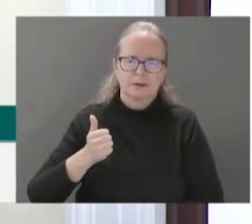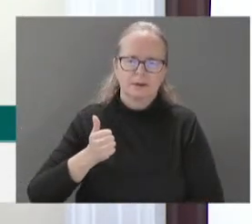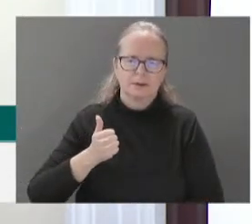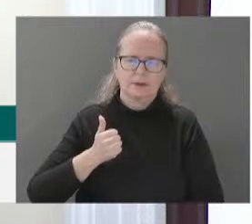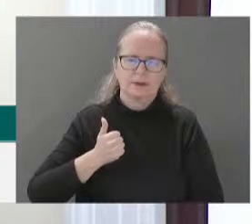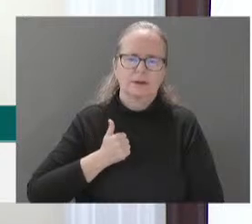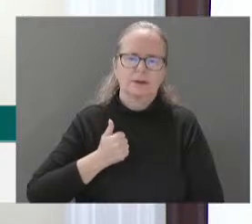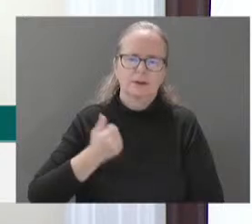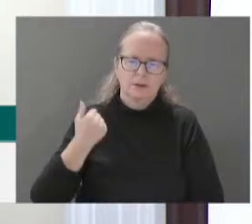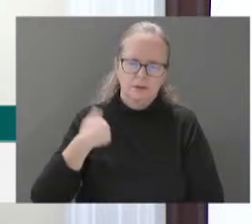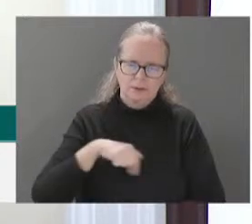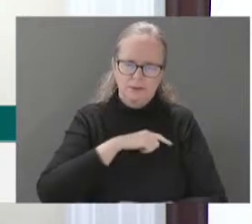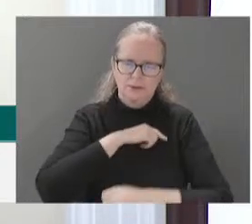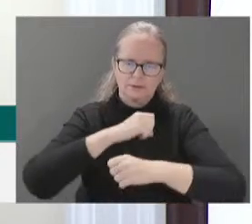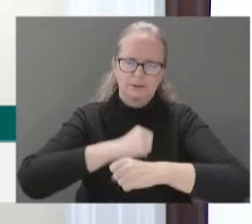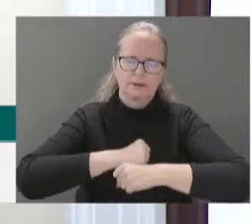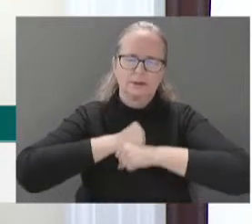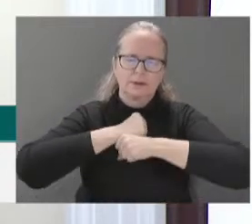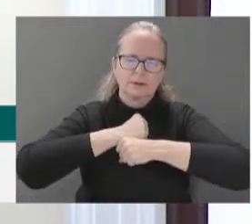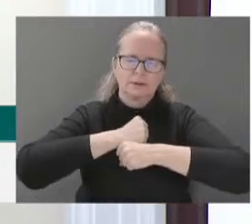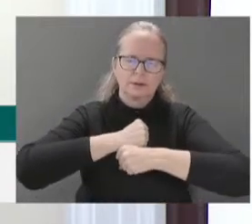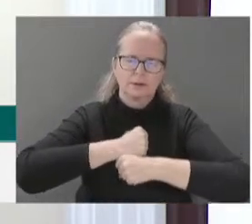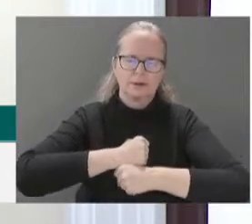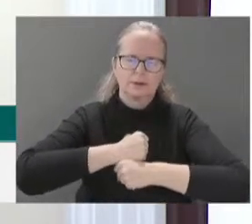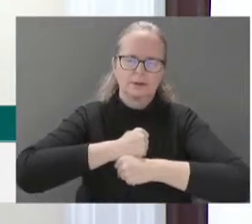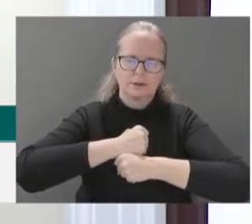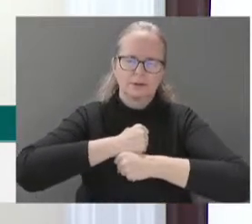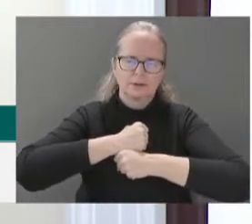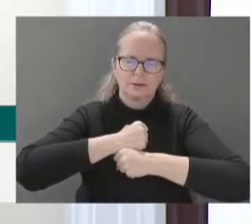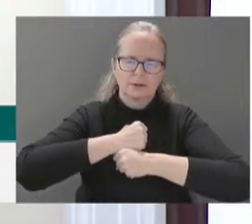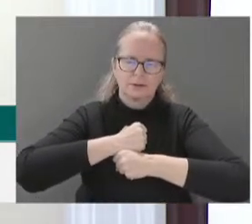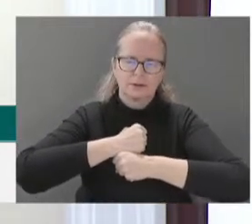on we stand on